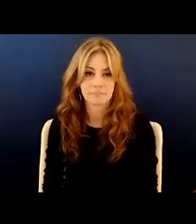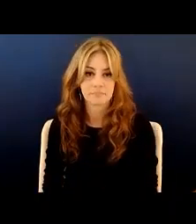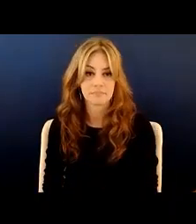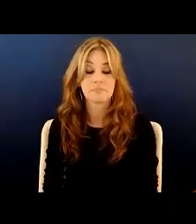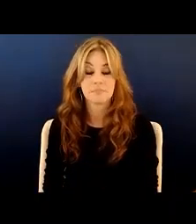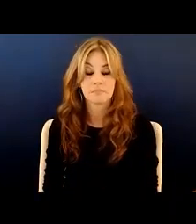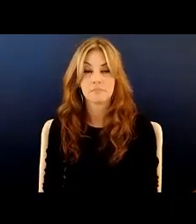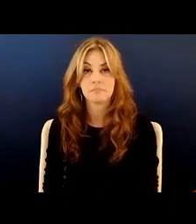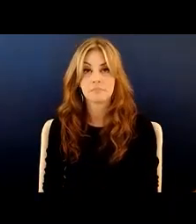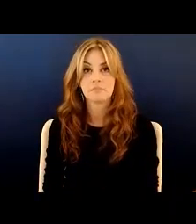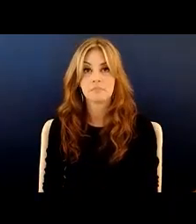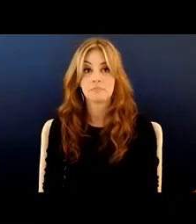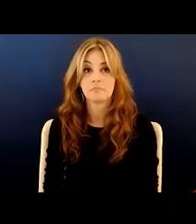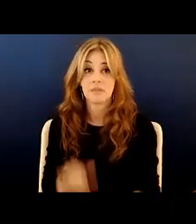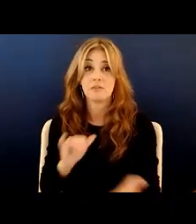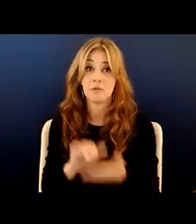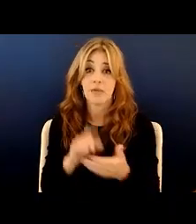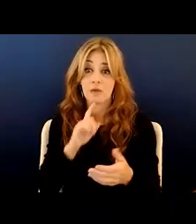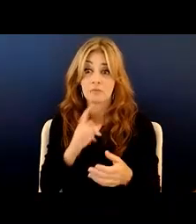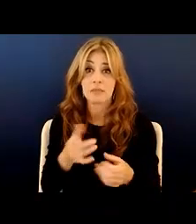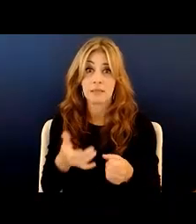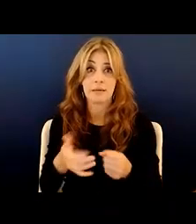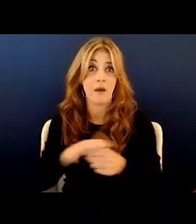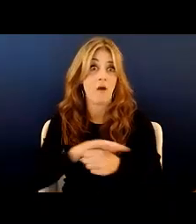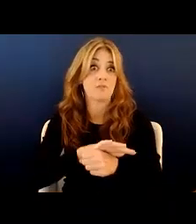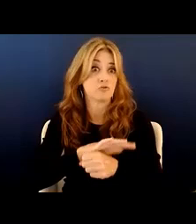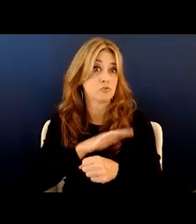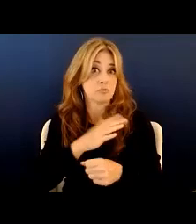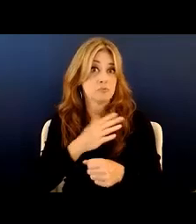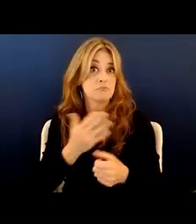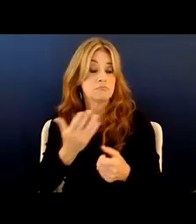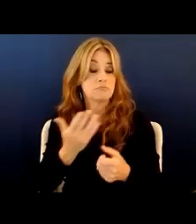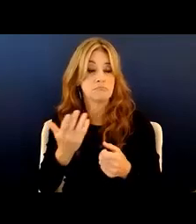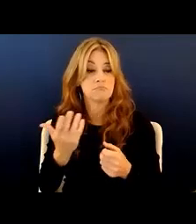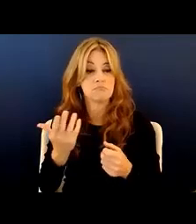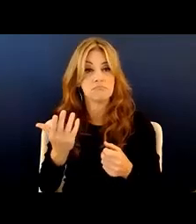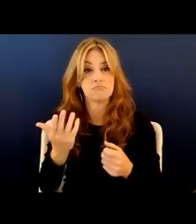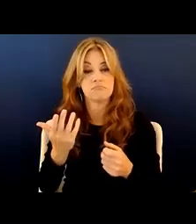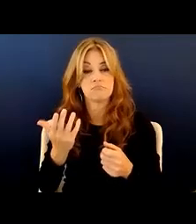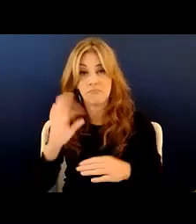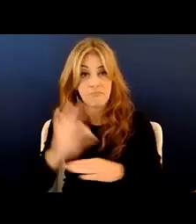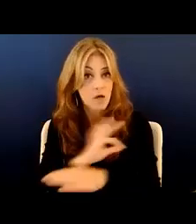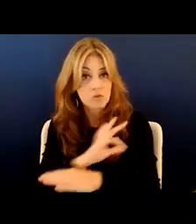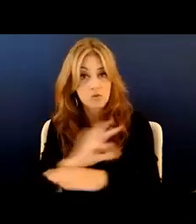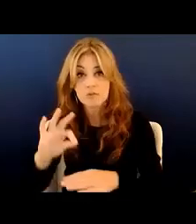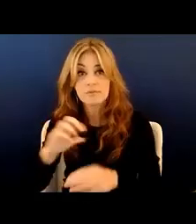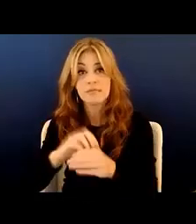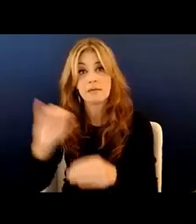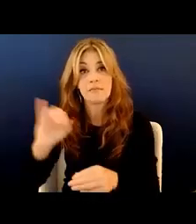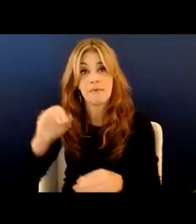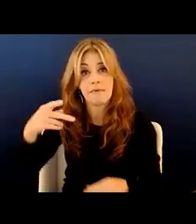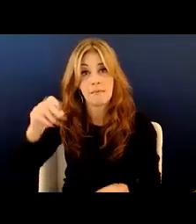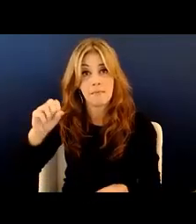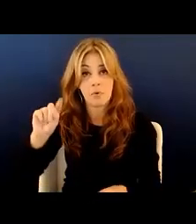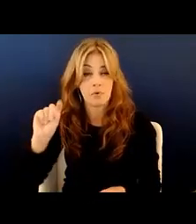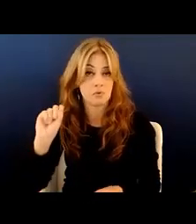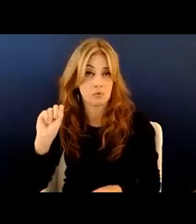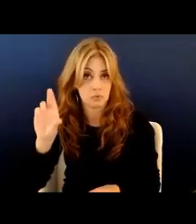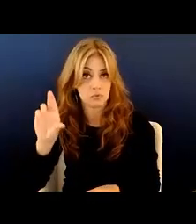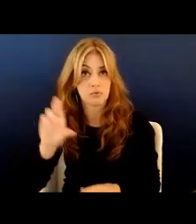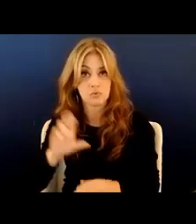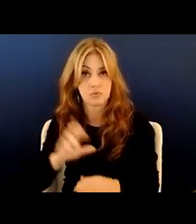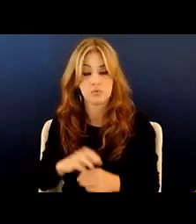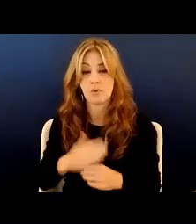So that pretty much covers the various functions within the iPoster, and I'd